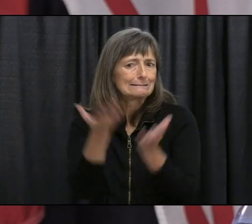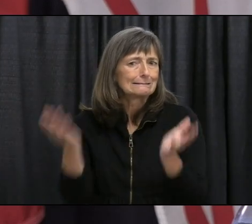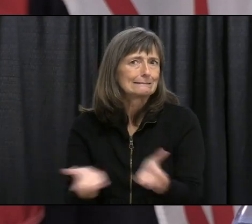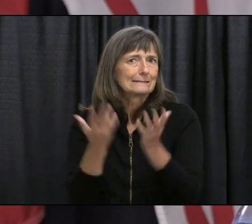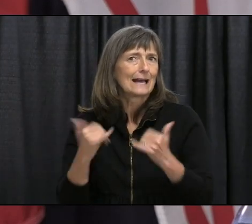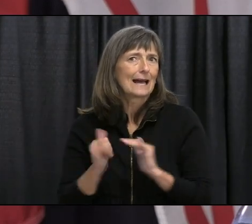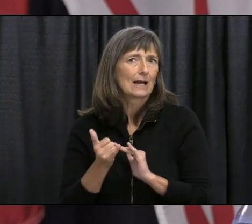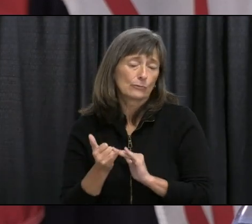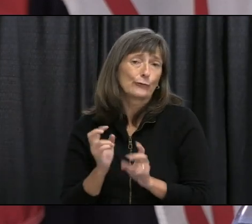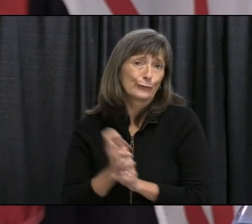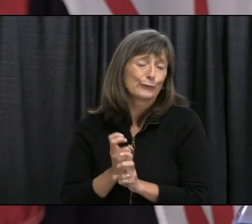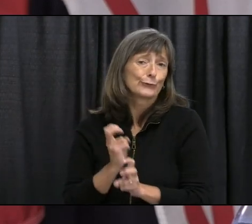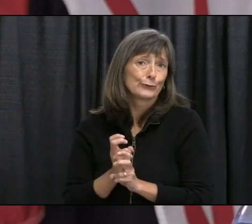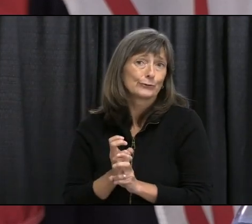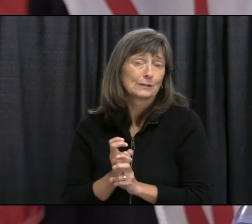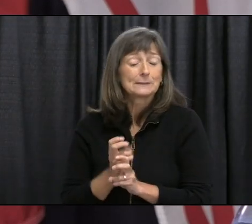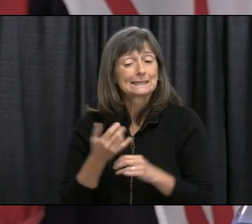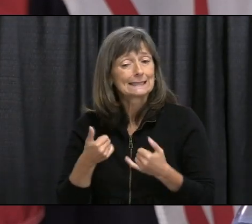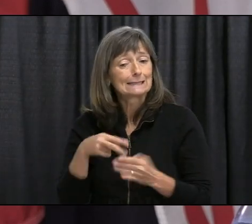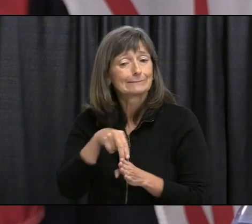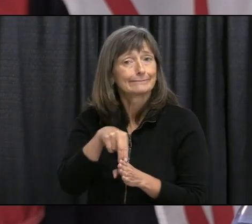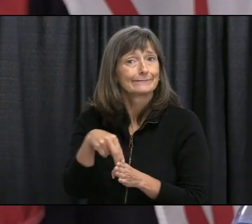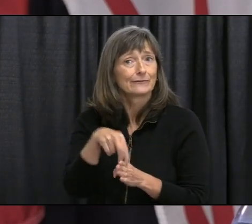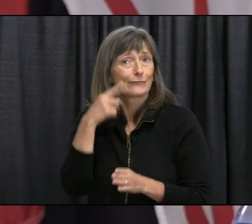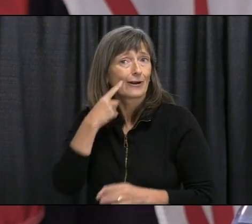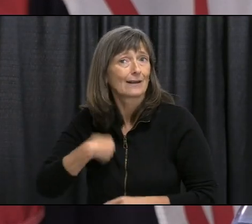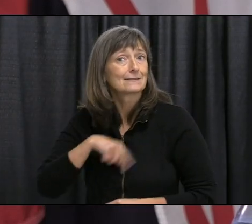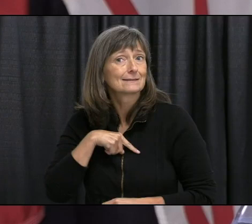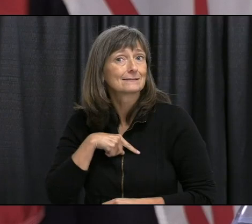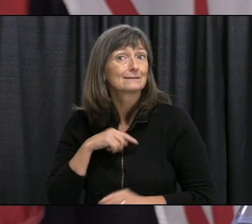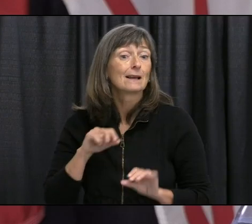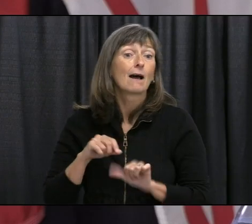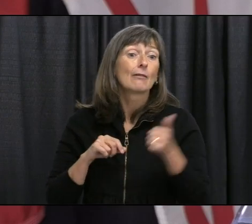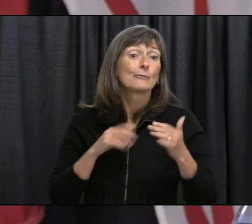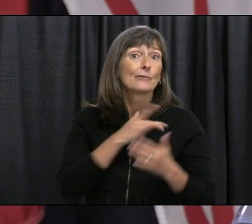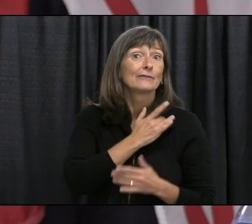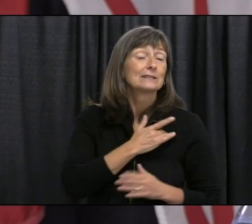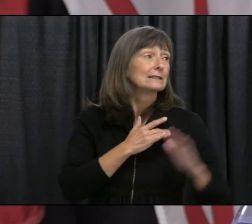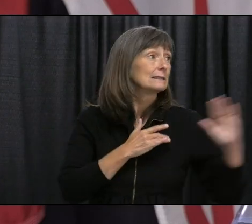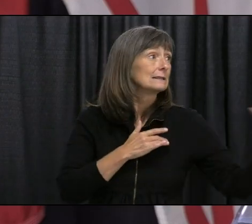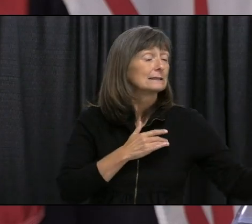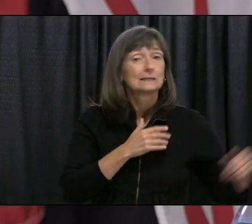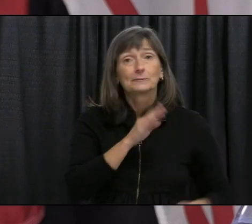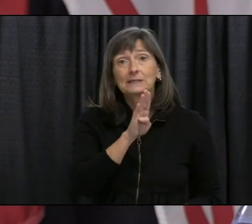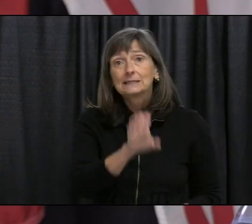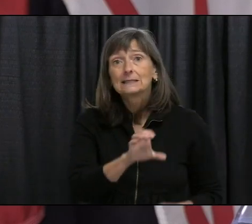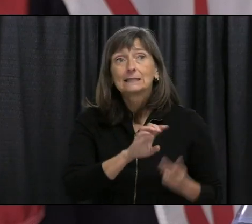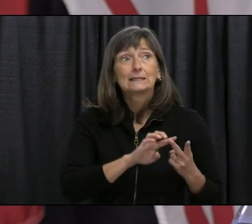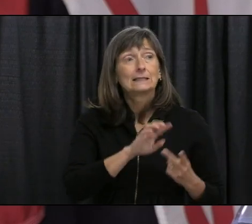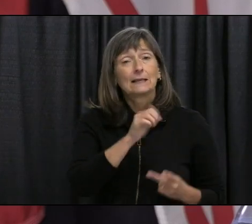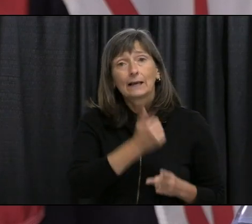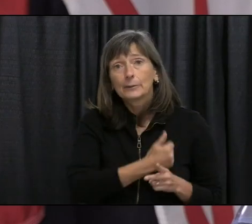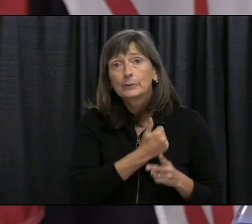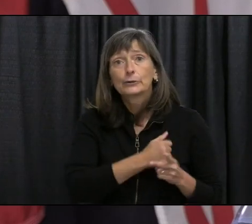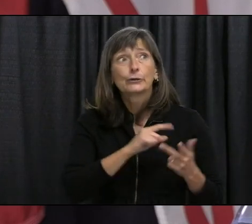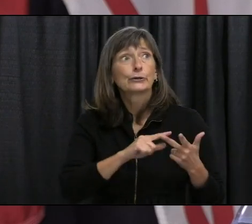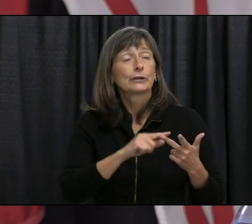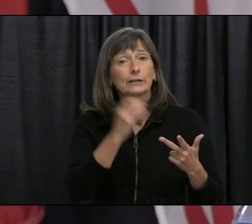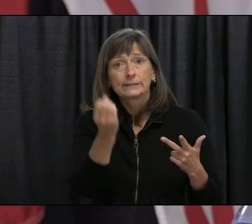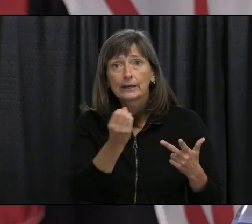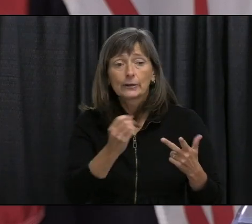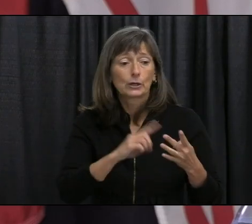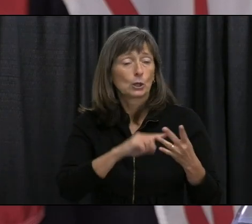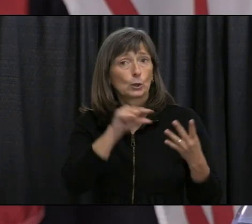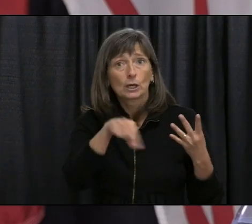You look across at other provinces, and British Columbia, Alberta, Ontario, and Quebec are